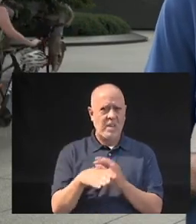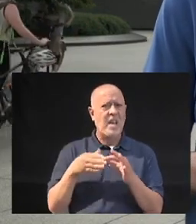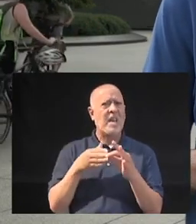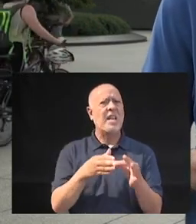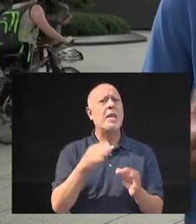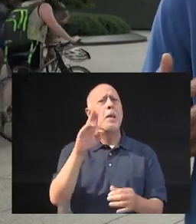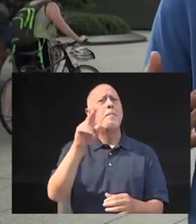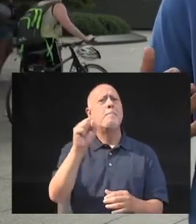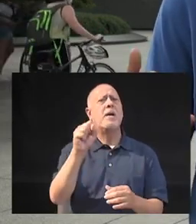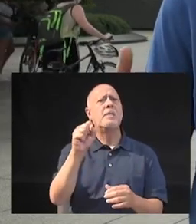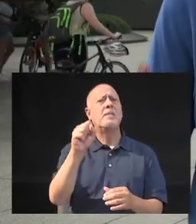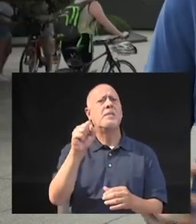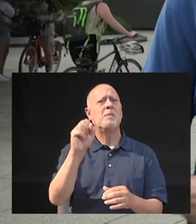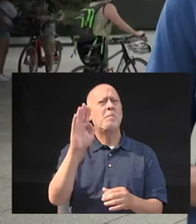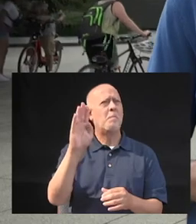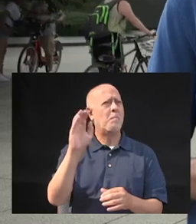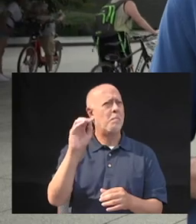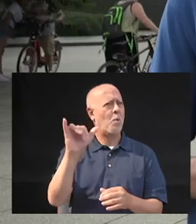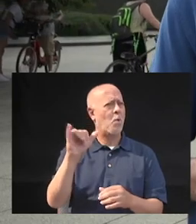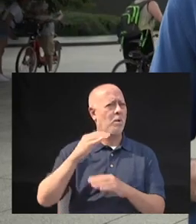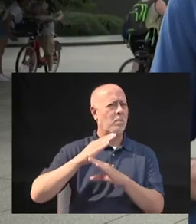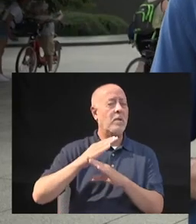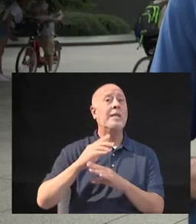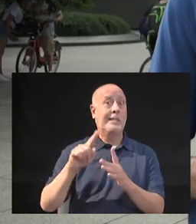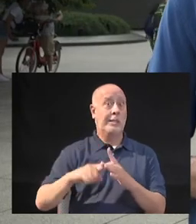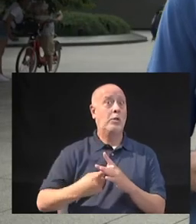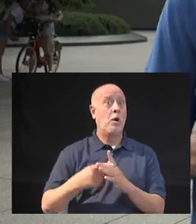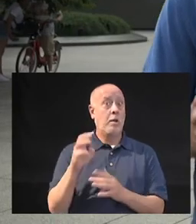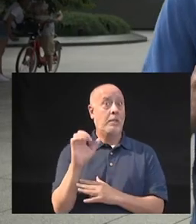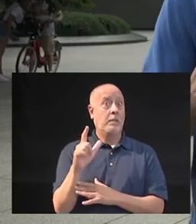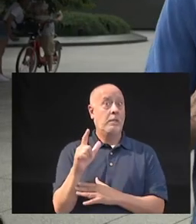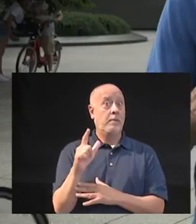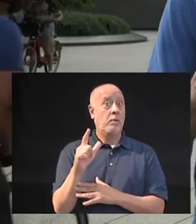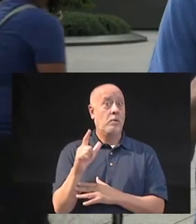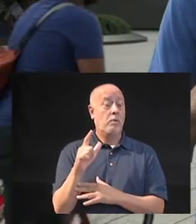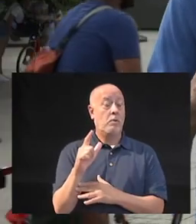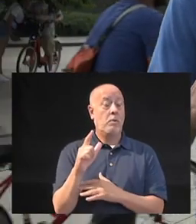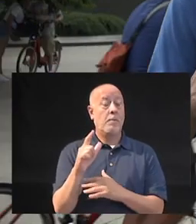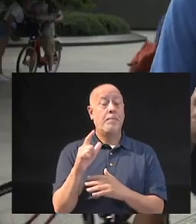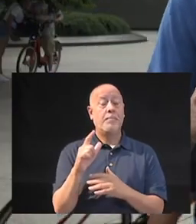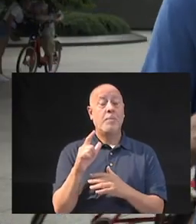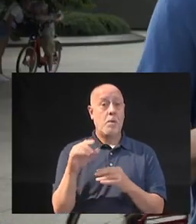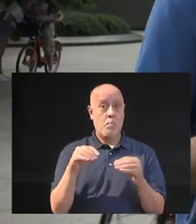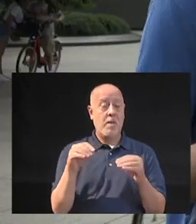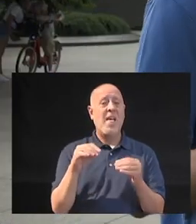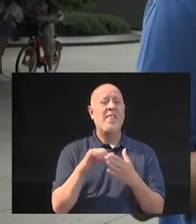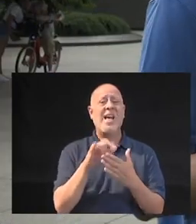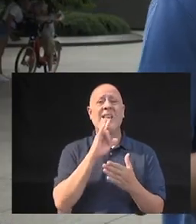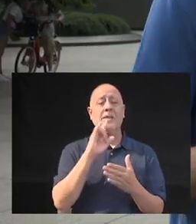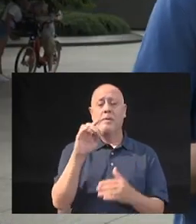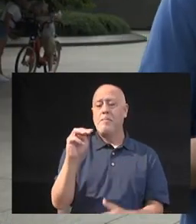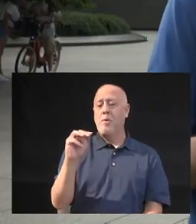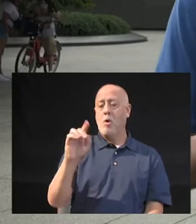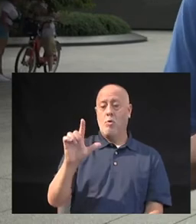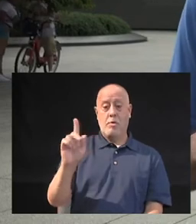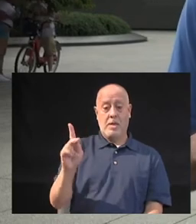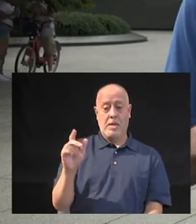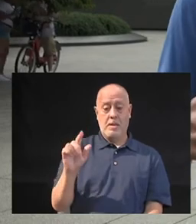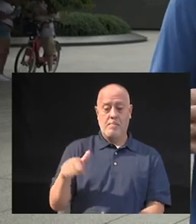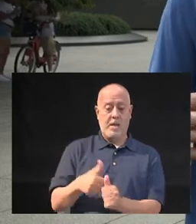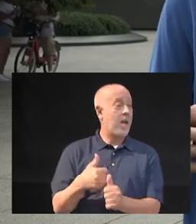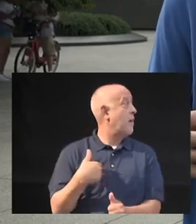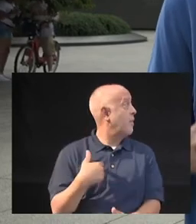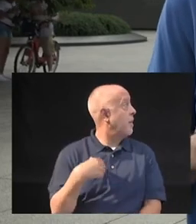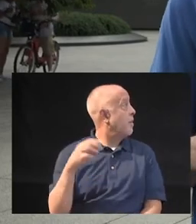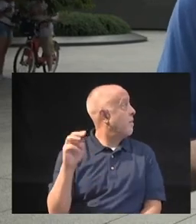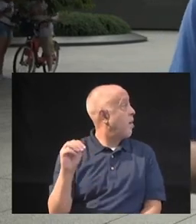boycott. He's starting what we now call the Civil Rights Movement. His name is Martin Luther King, and he is here behind me. Martin